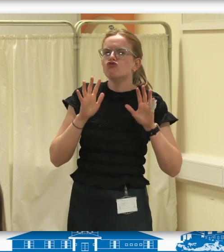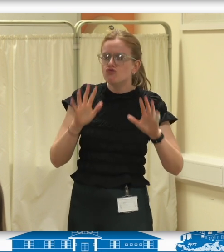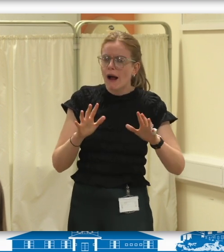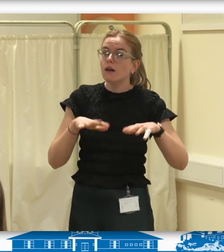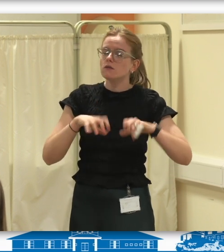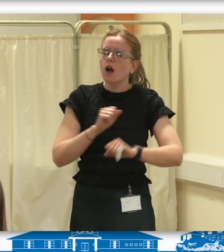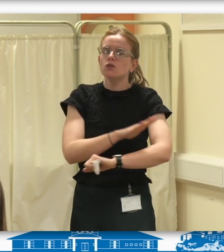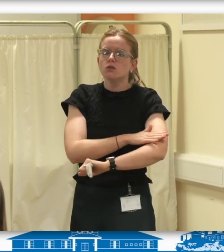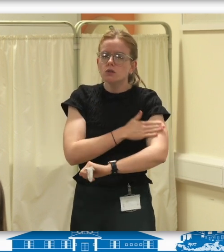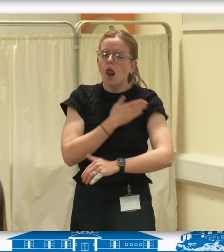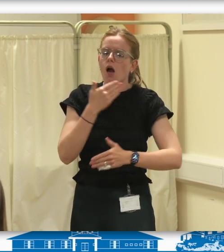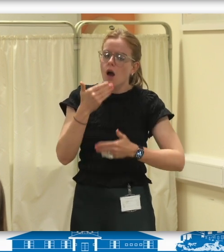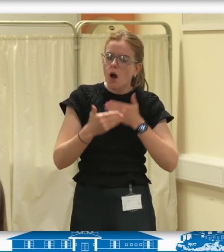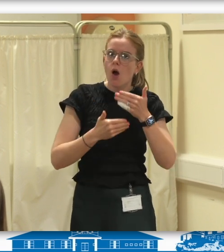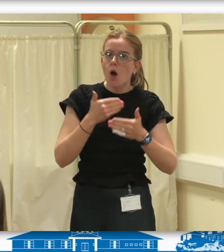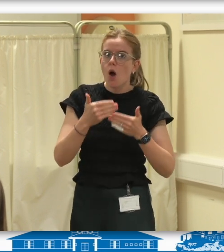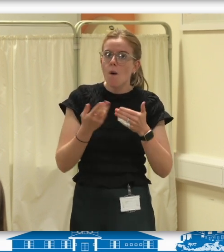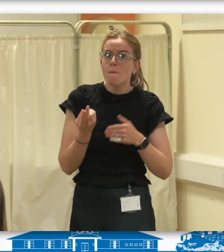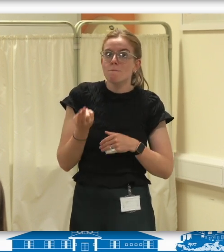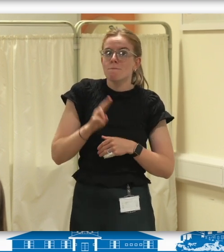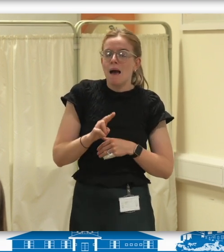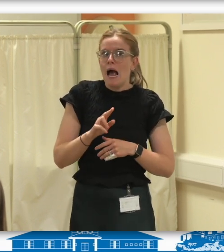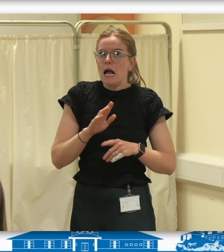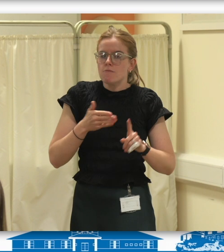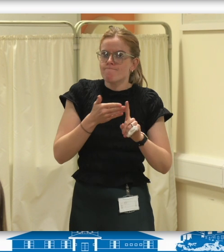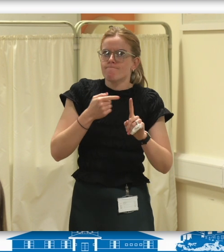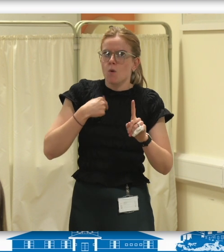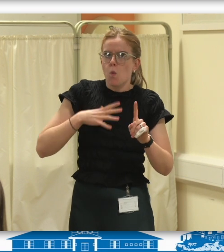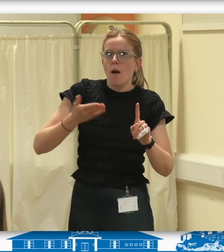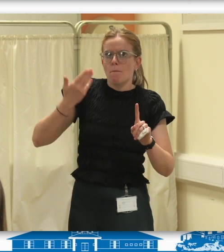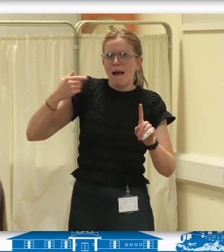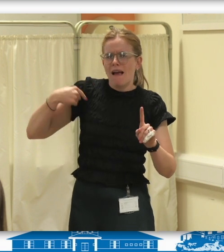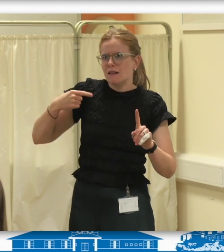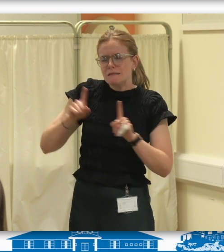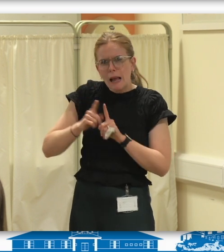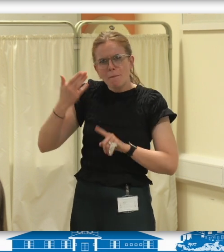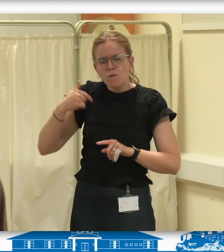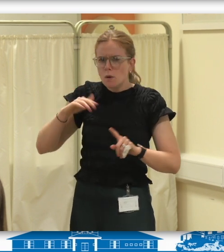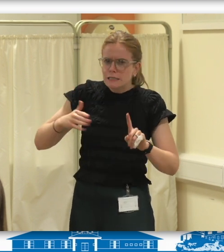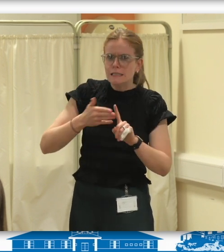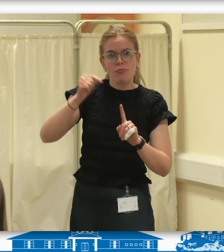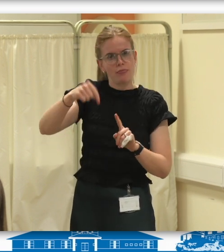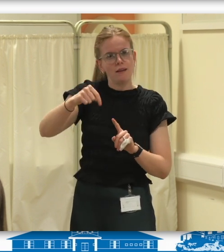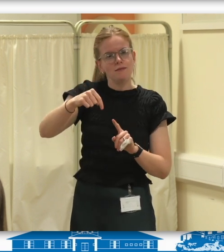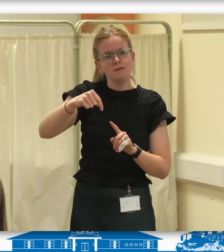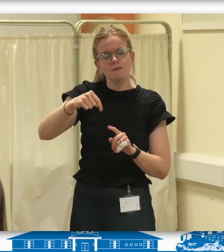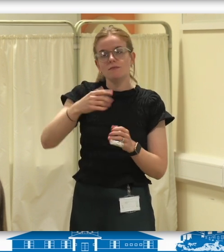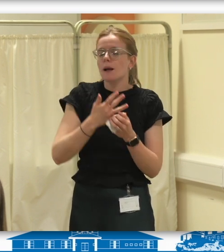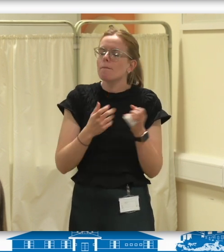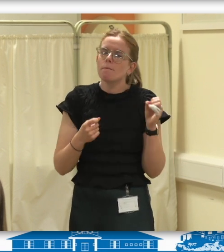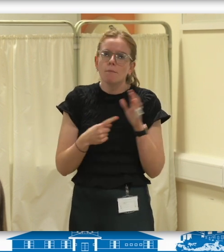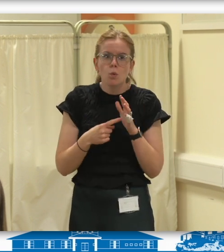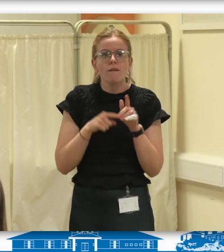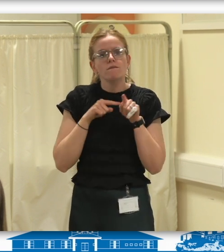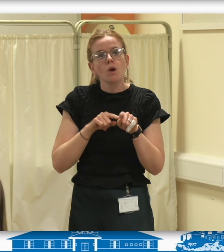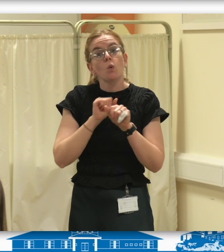and gently rebuild towards regaining the desired roles and capacity. It's really important to only work at the